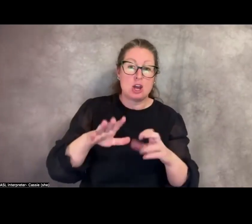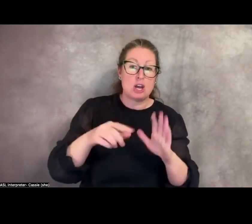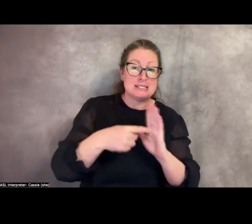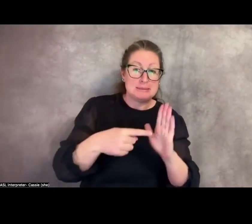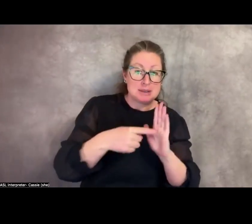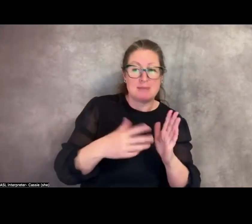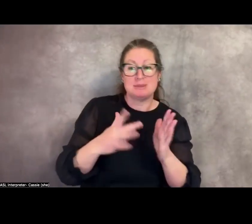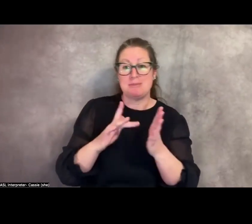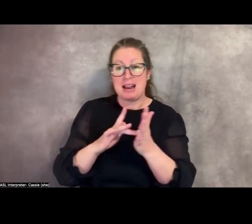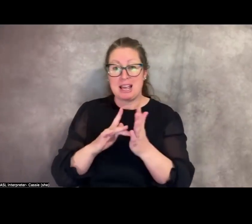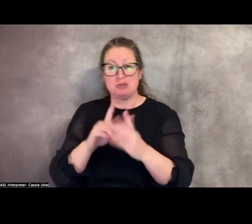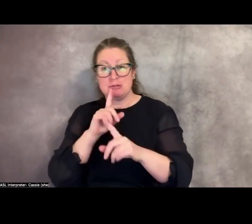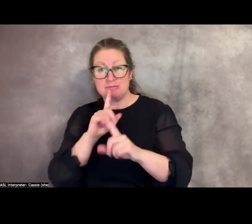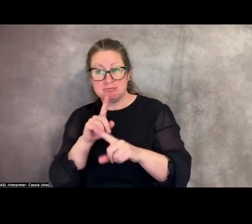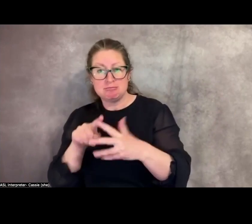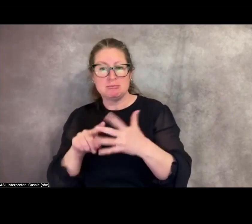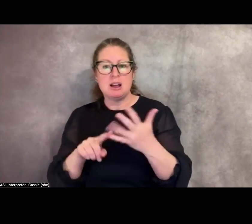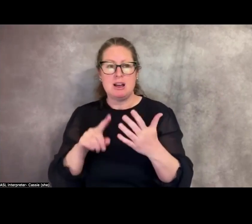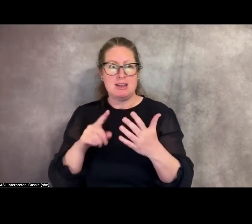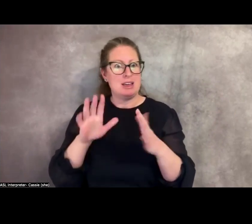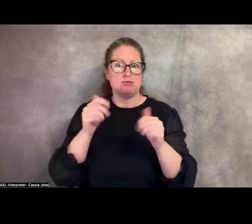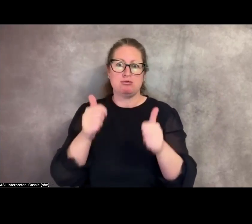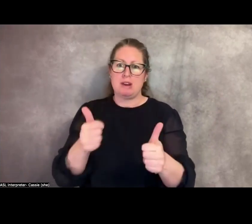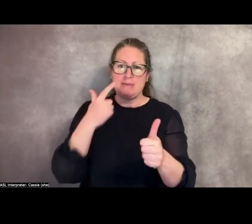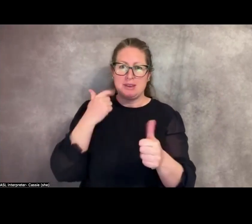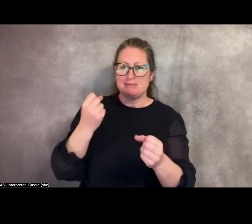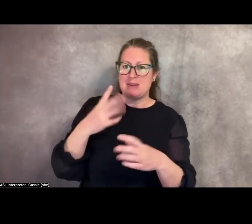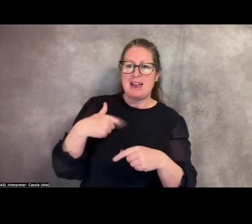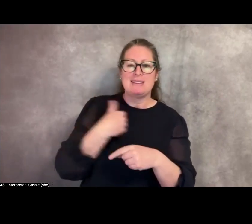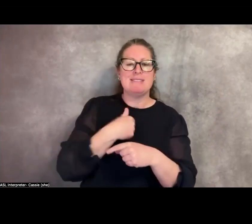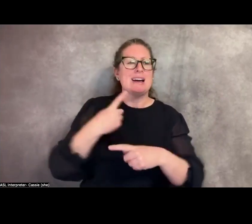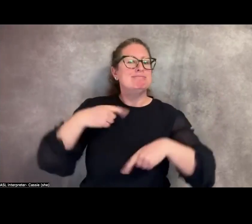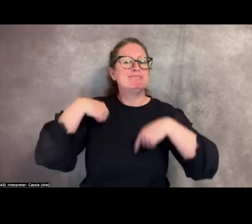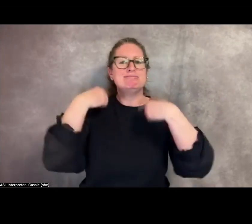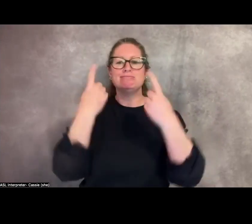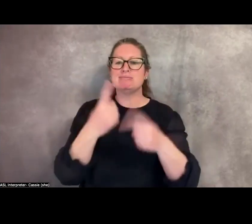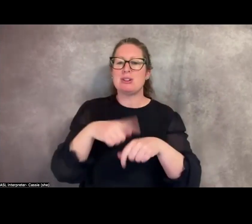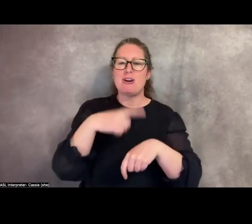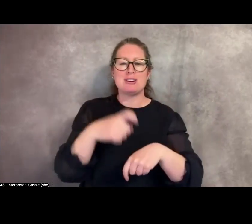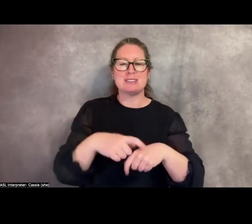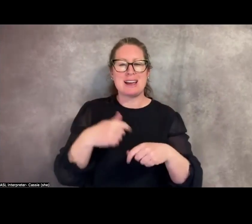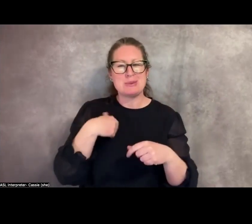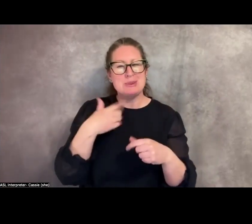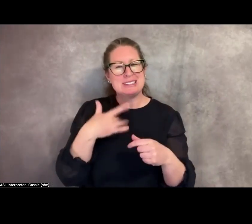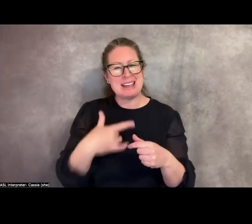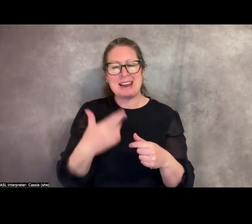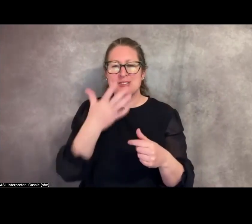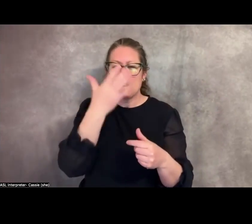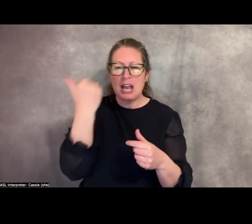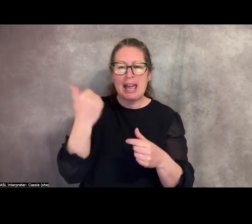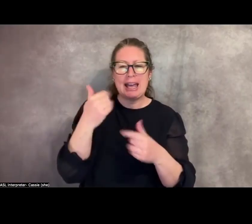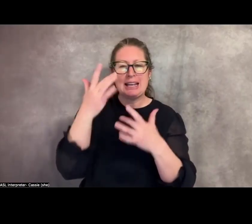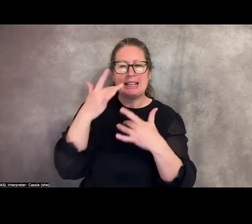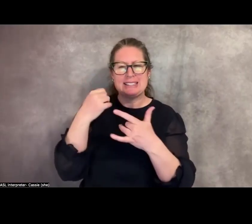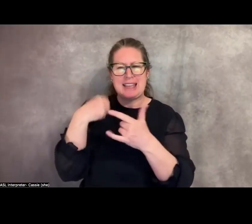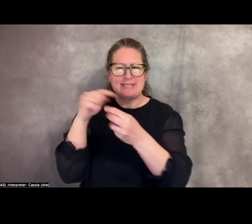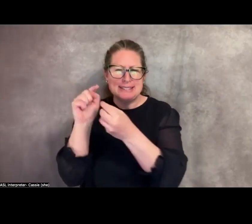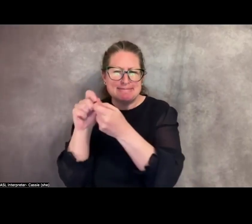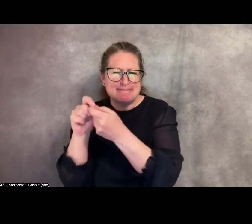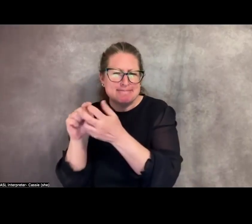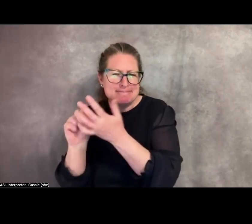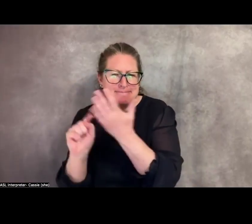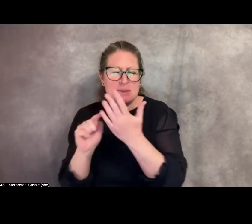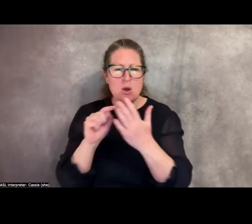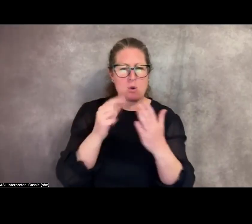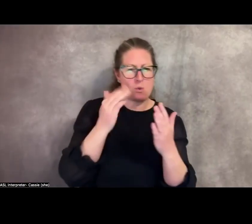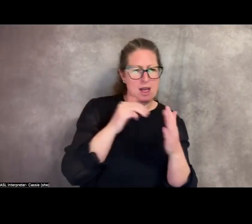This was really great because a lot of us have been here for a long time, and you kind of forget the intricacies of different illnesses, or why certain medications